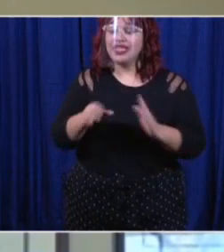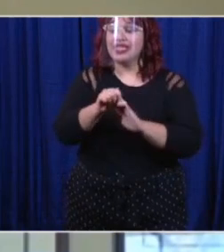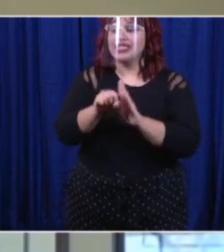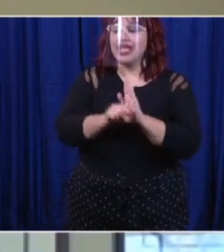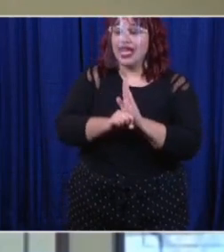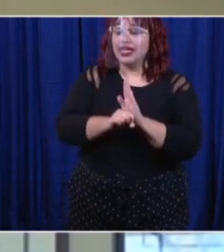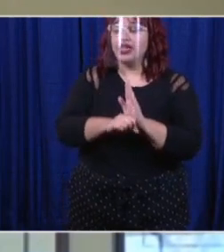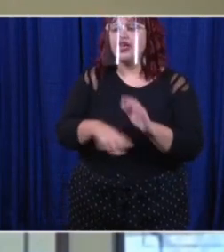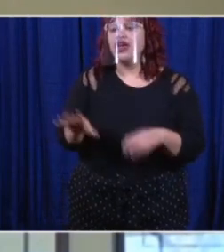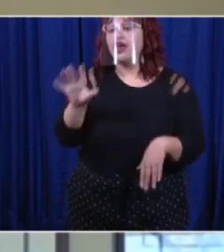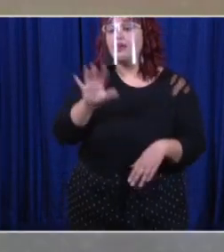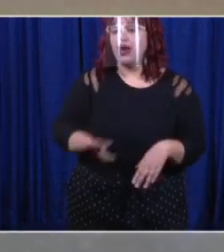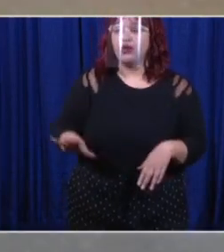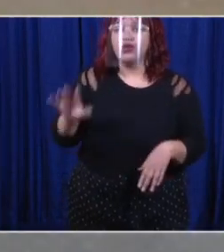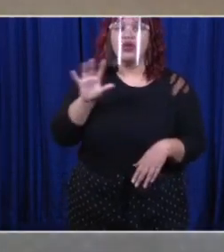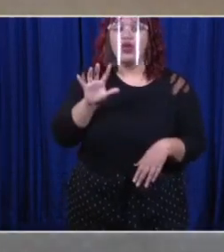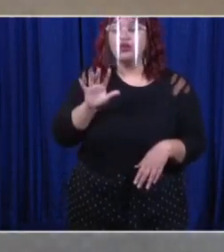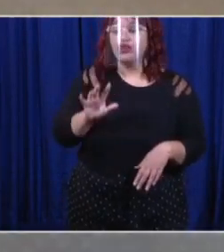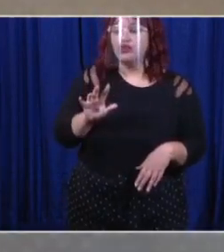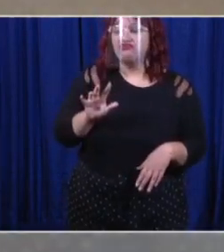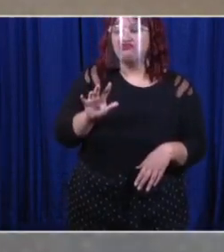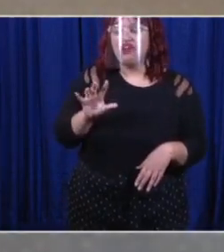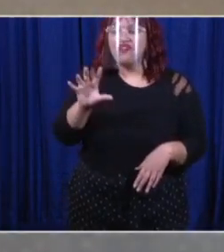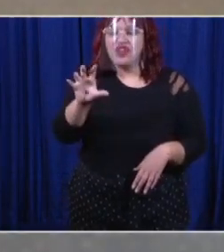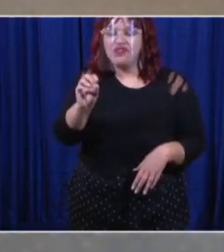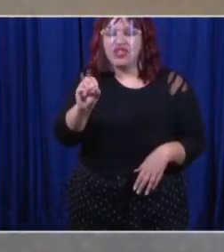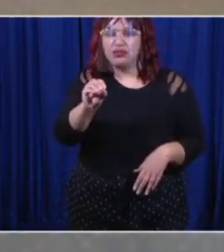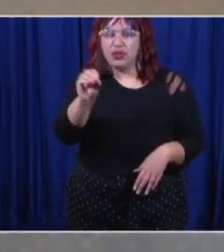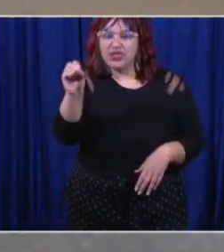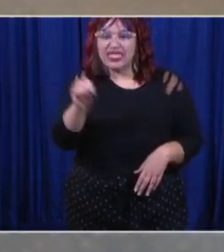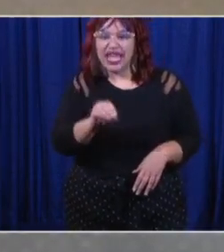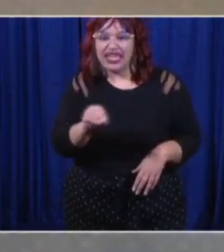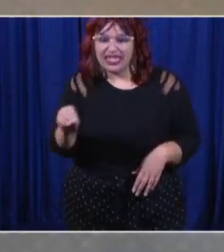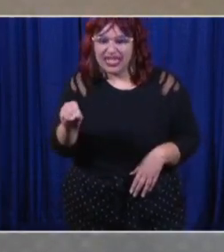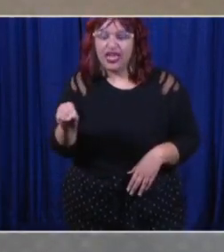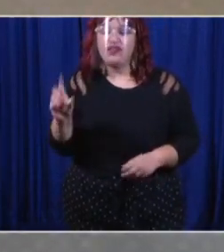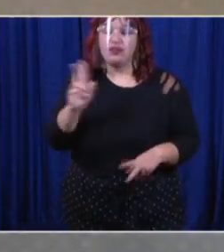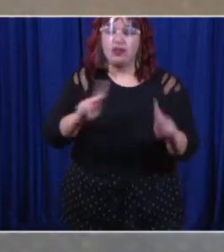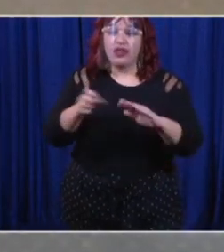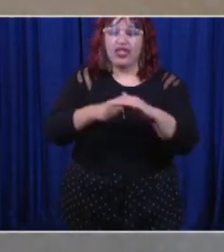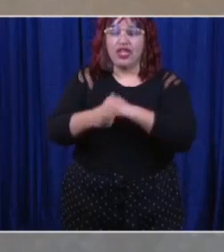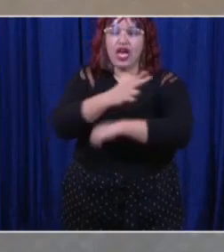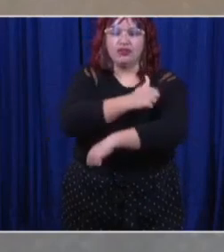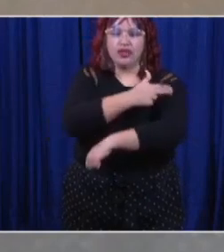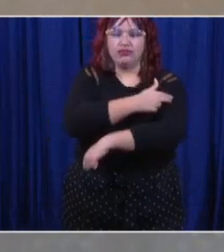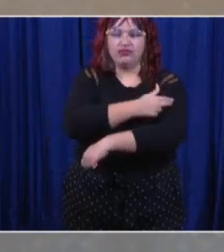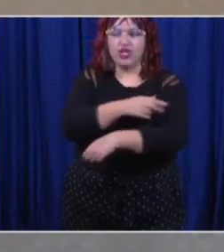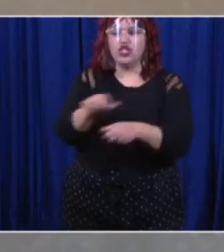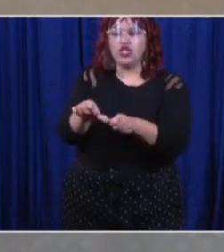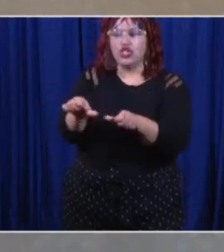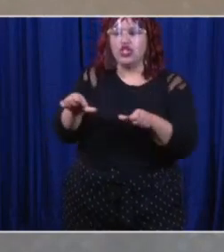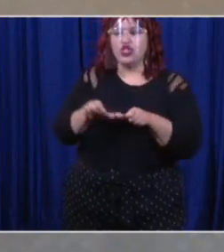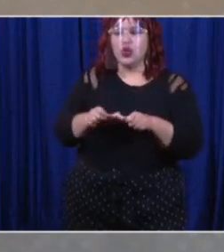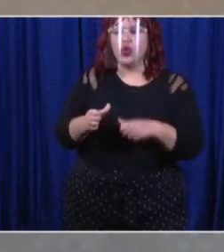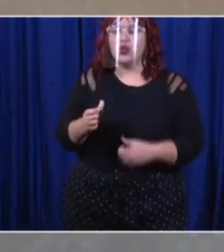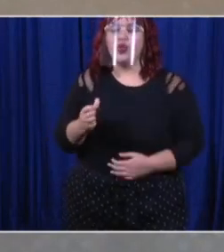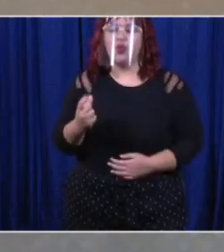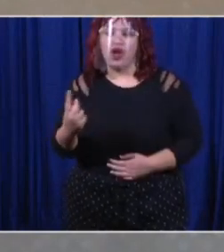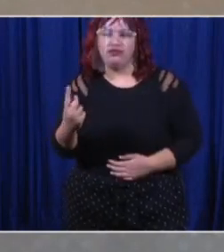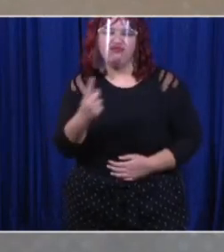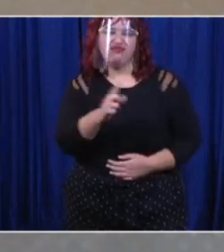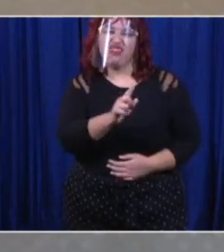2,200 hospitalized patients, and over 50%, over 1,100 are in zone 1. And within that, we have over